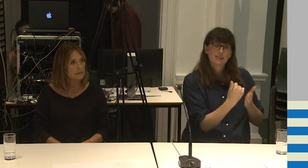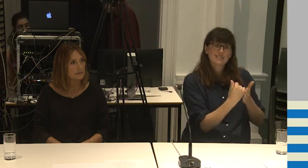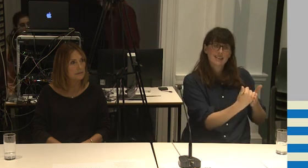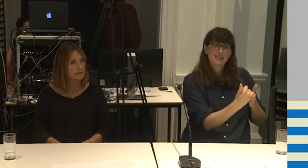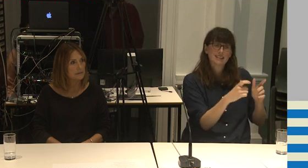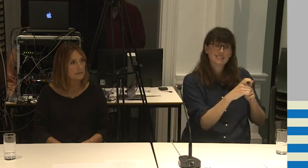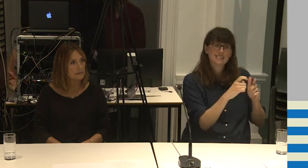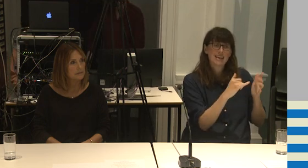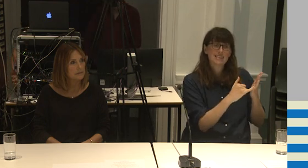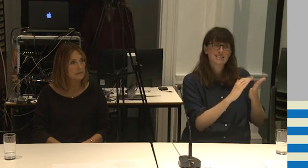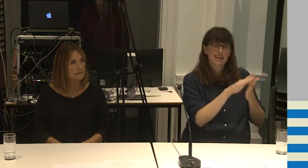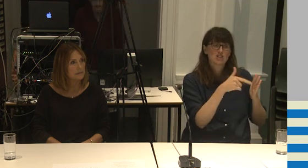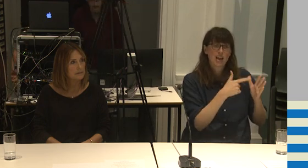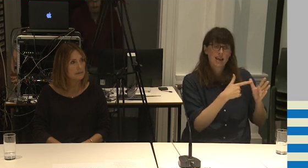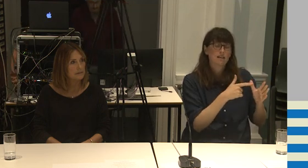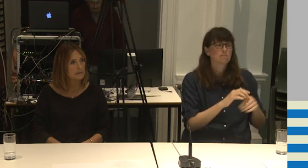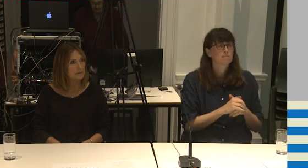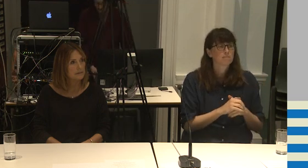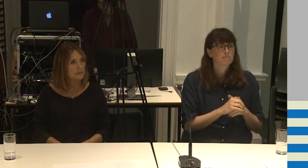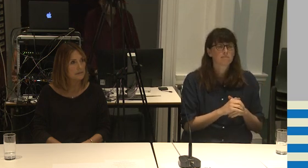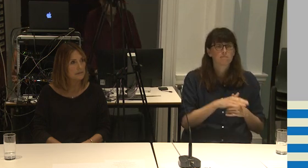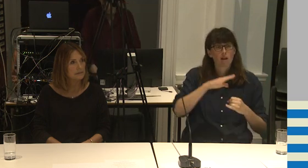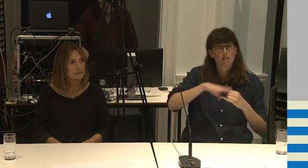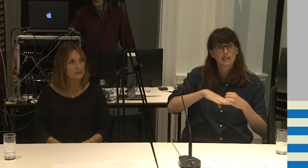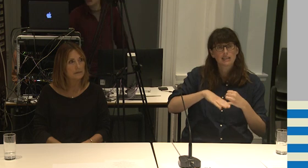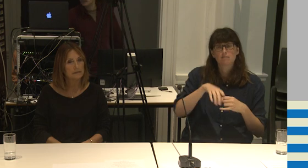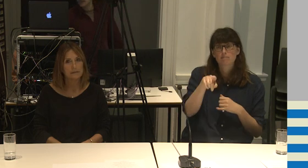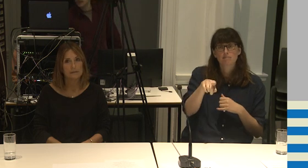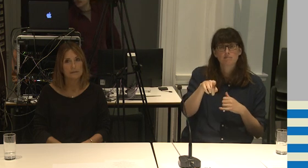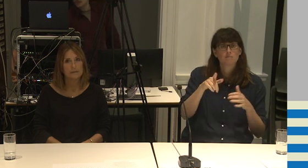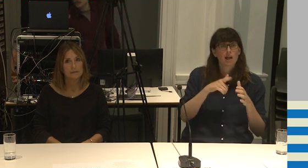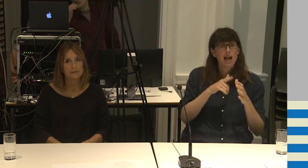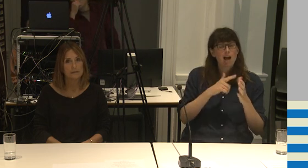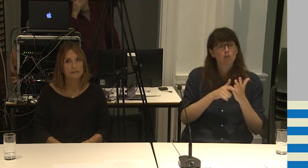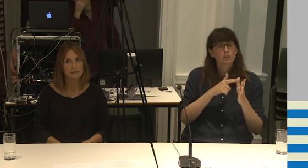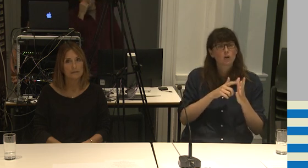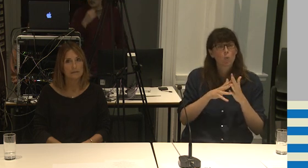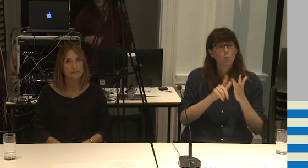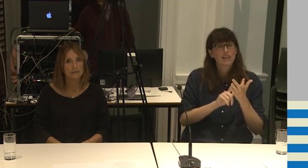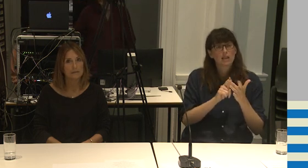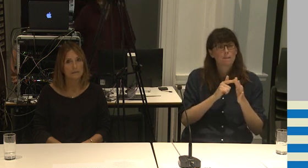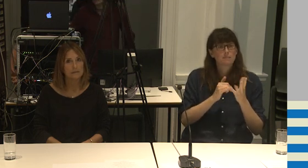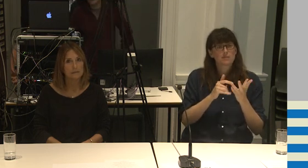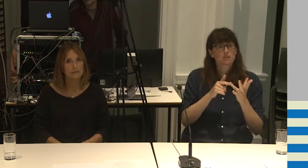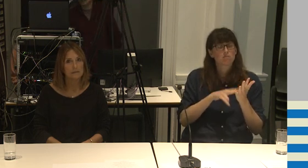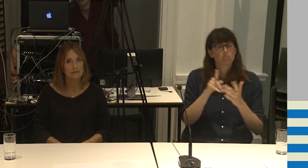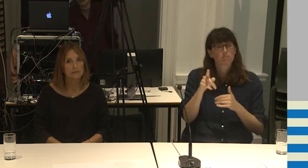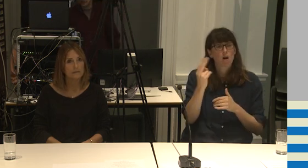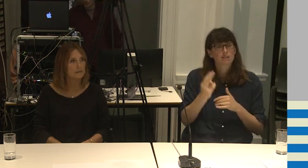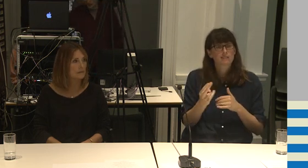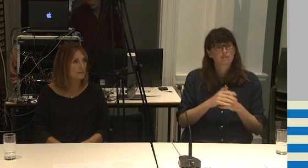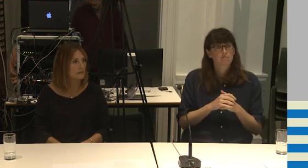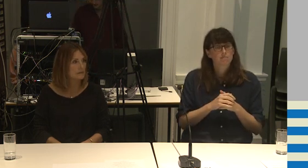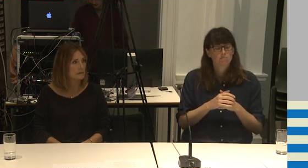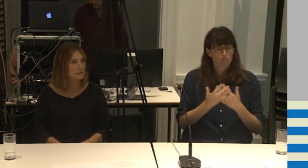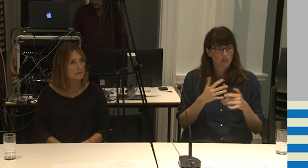at DSDHA. And finally, we'll be joined by Aaron Williamson, who is an artist whose